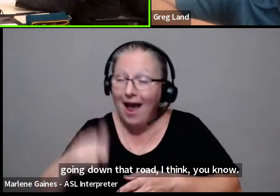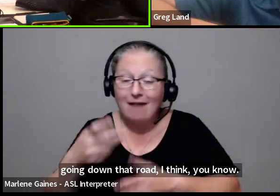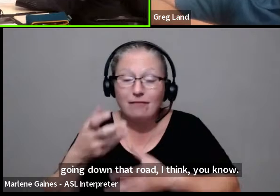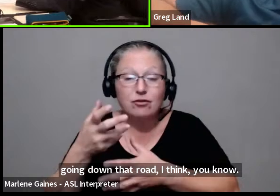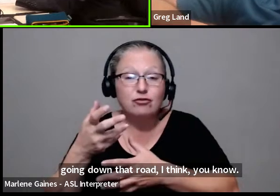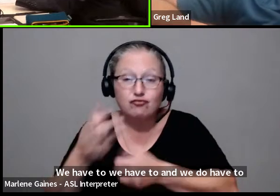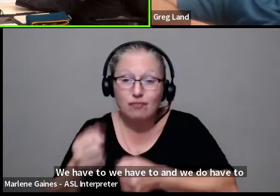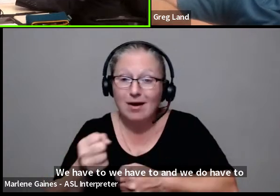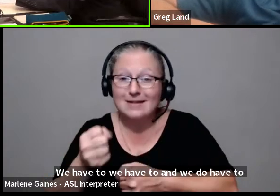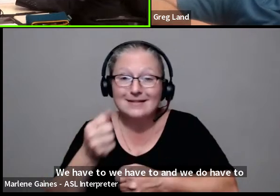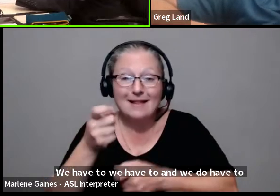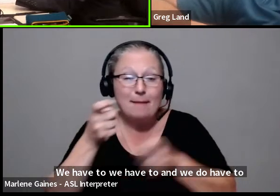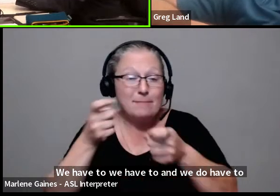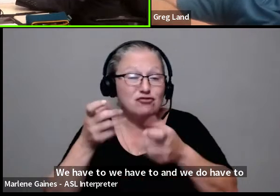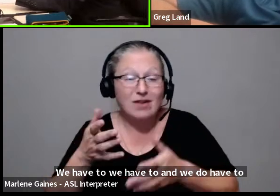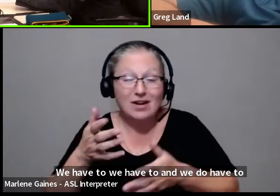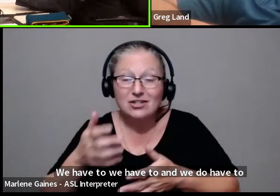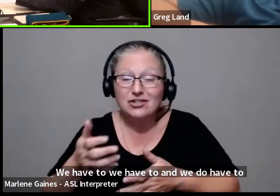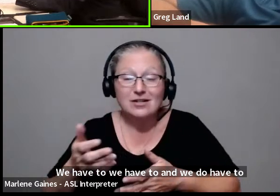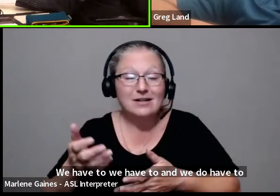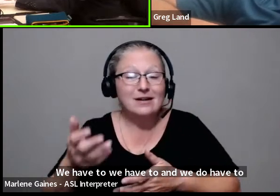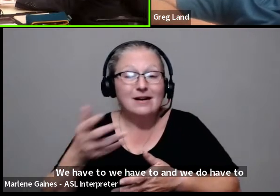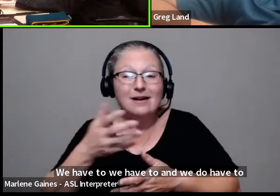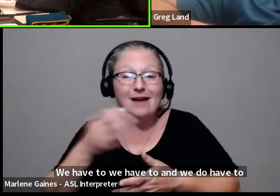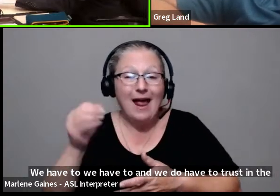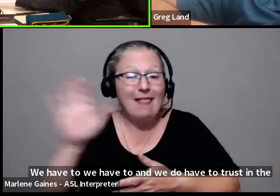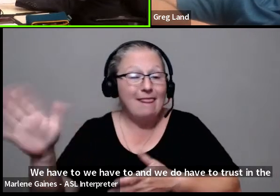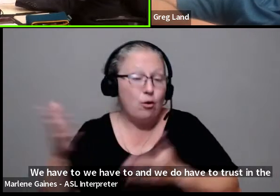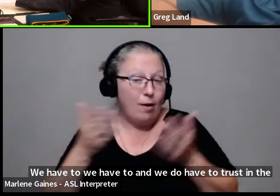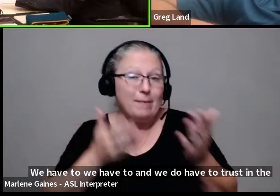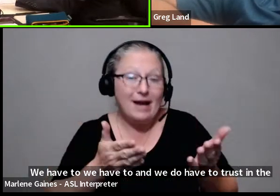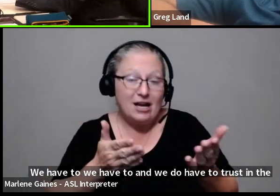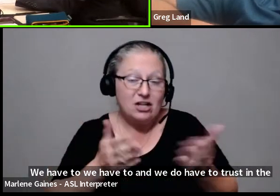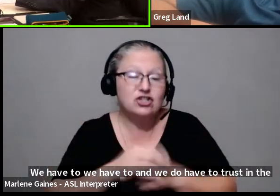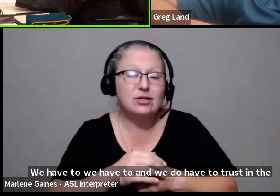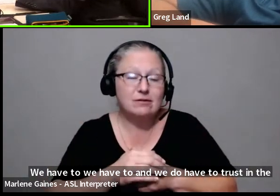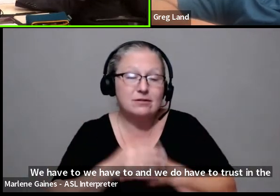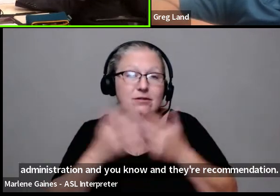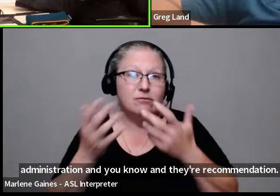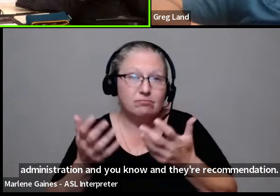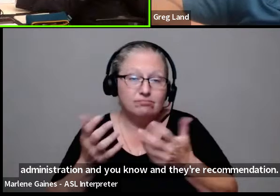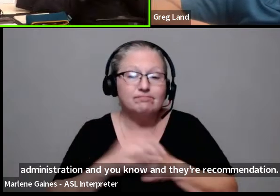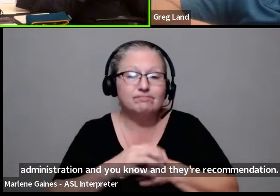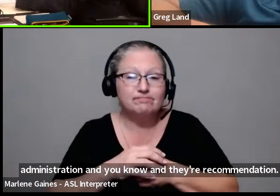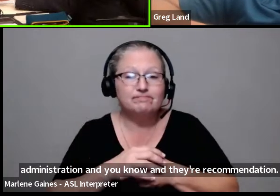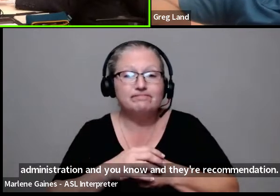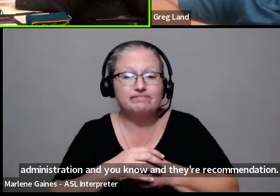in the administration and, and their recommendation. So, I mean, that's,